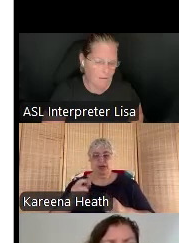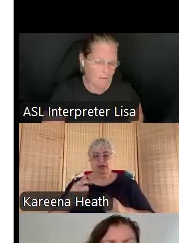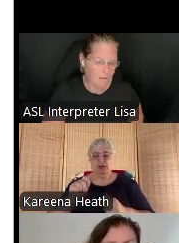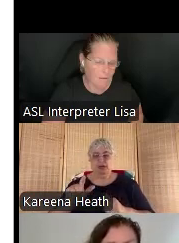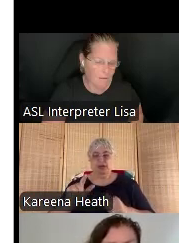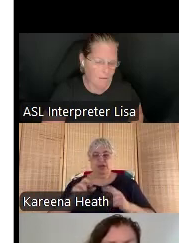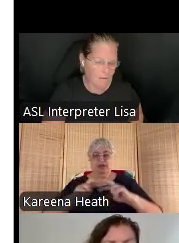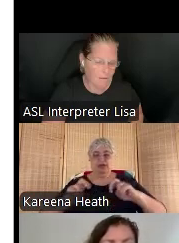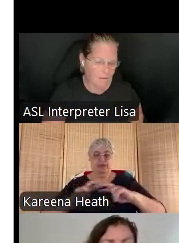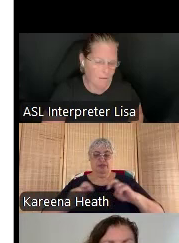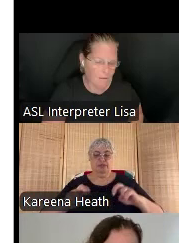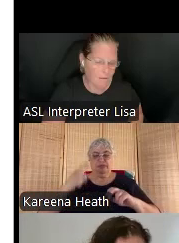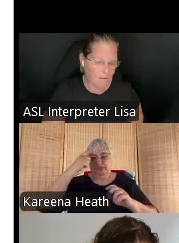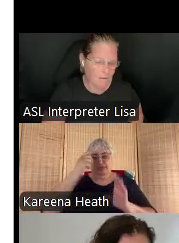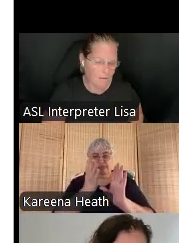a